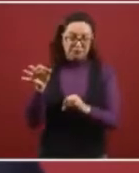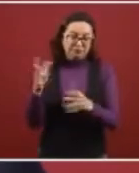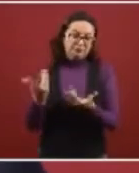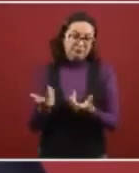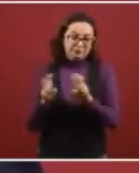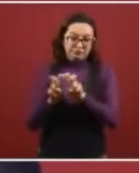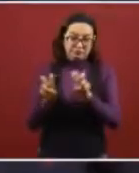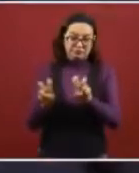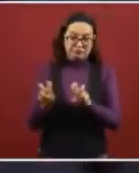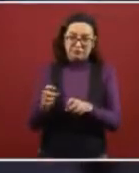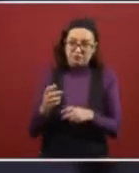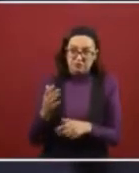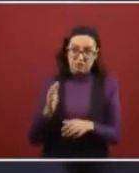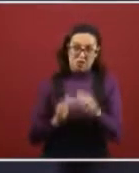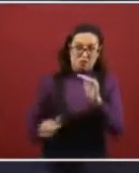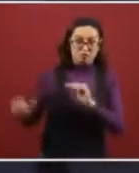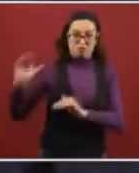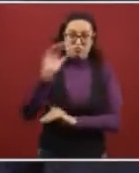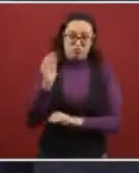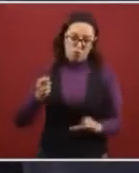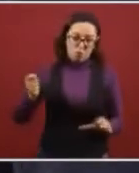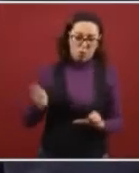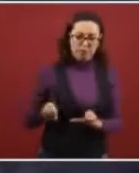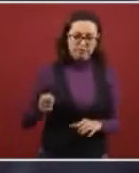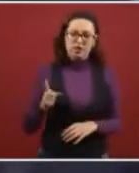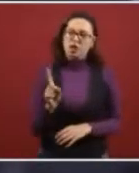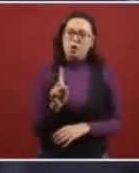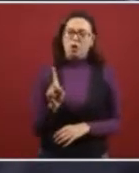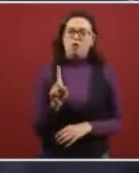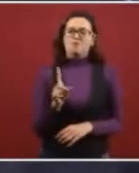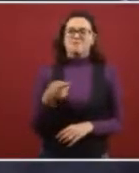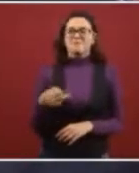or the magistrates or the judges, but